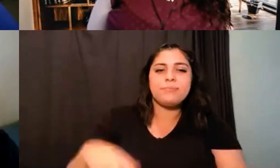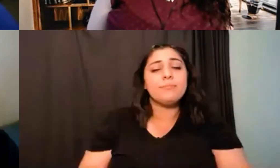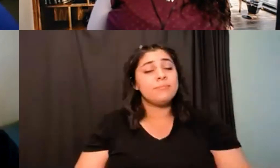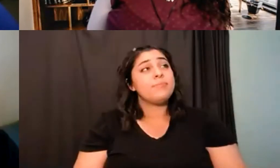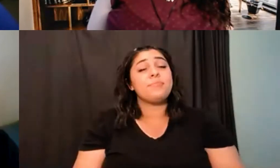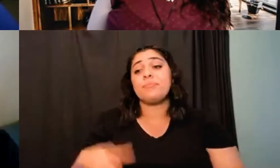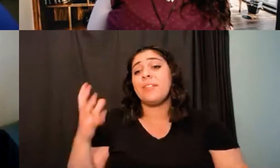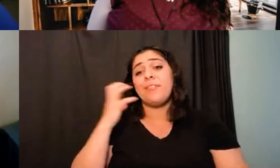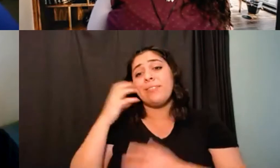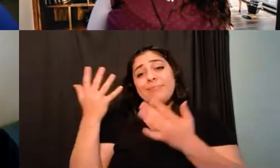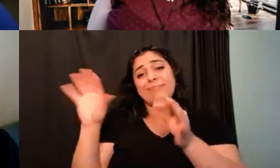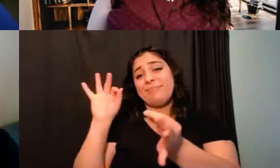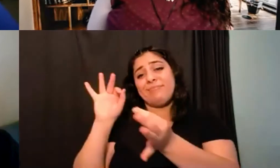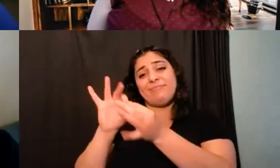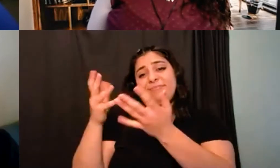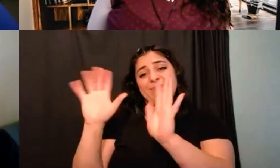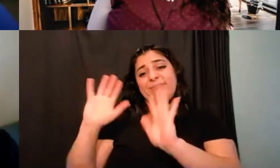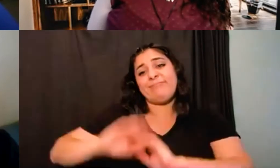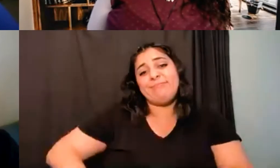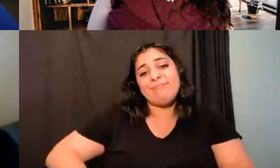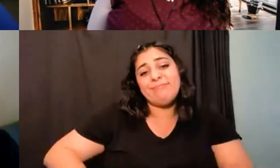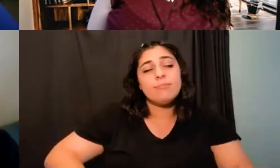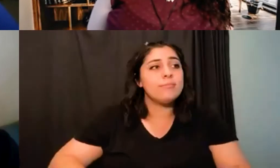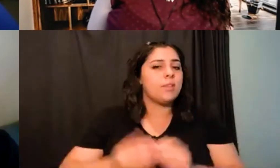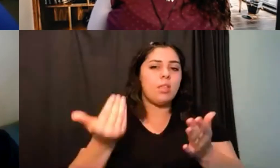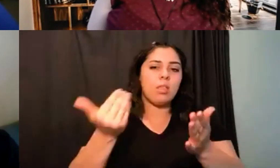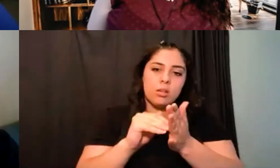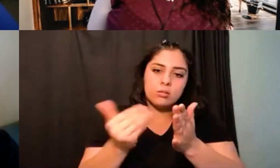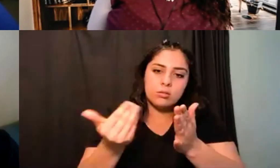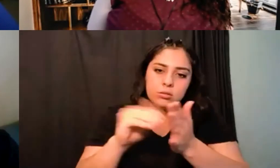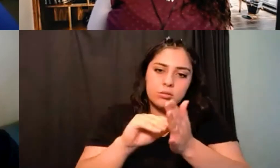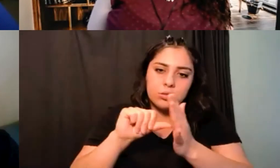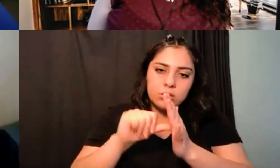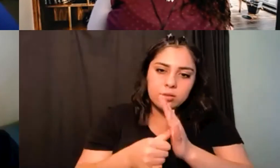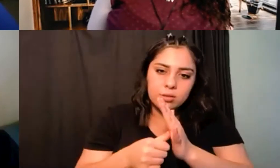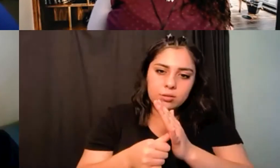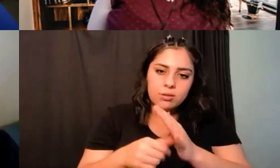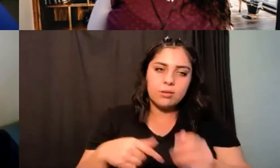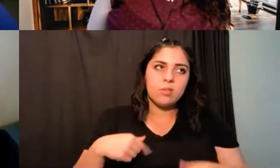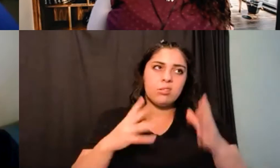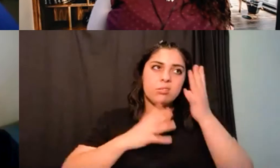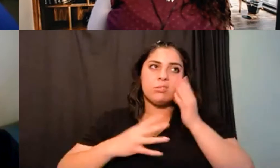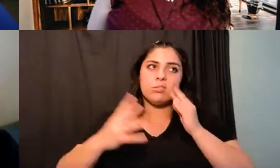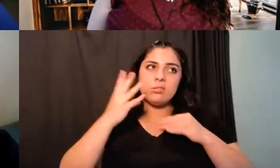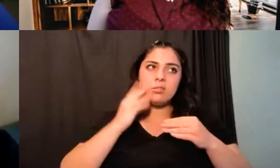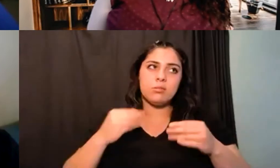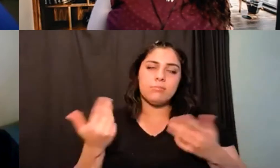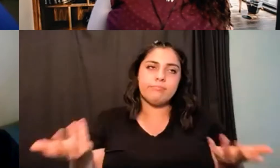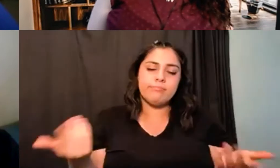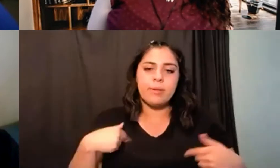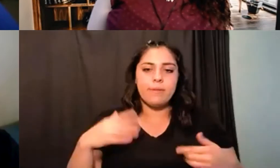of ridicule, day in, day out, and I'm exhausted. But this too is because I'm